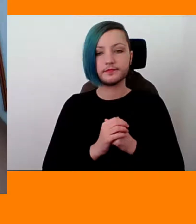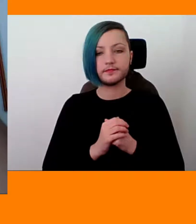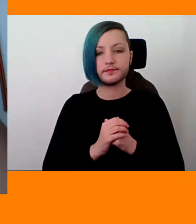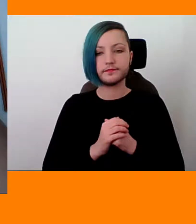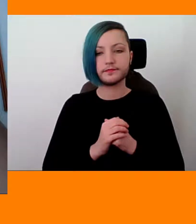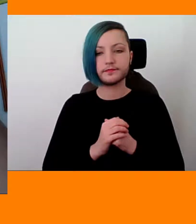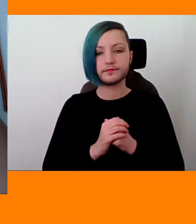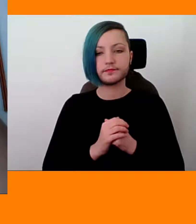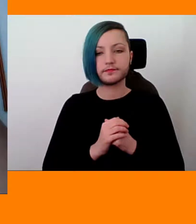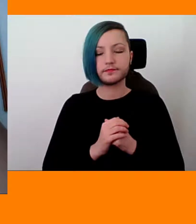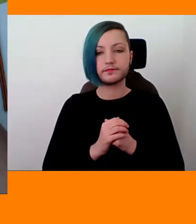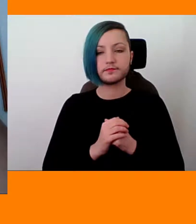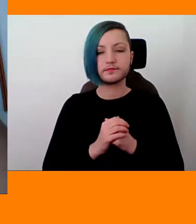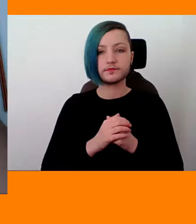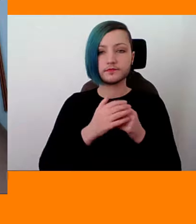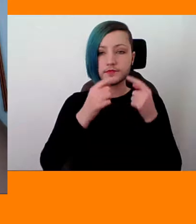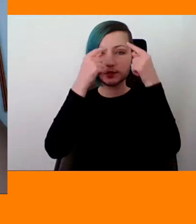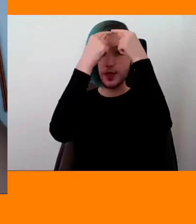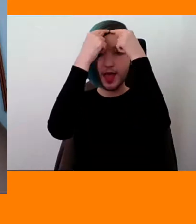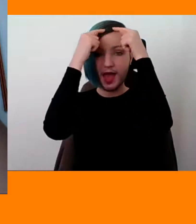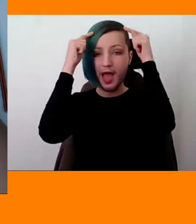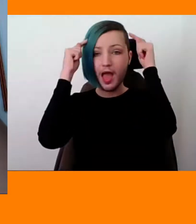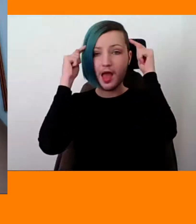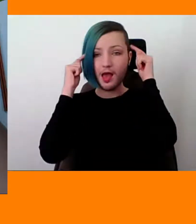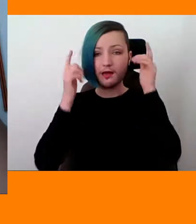And just do that all the way around the hairline.